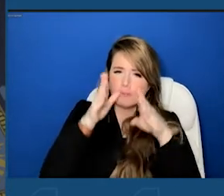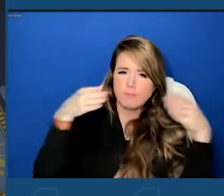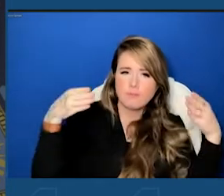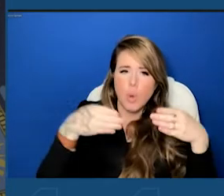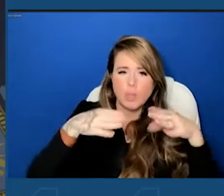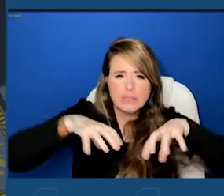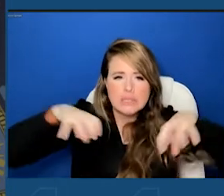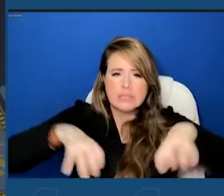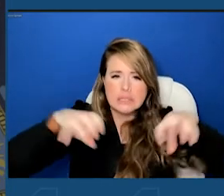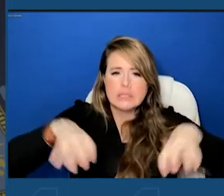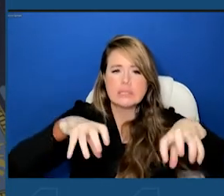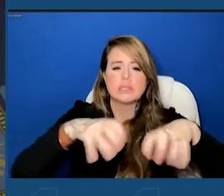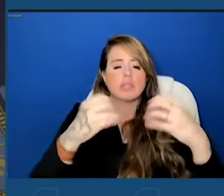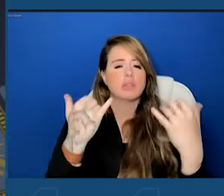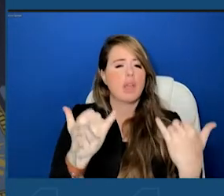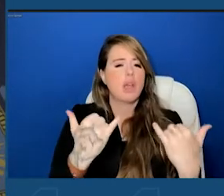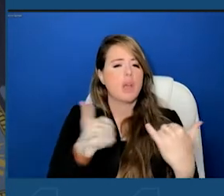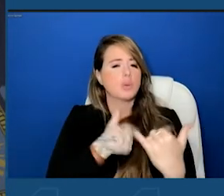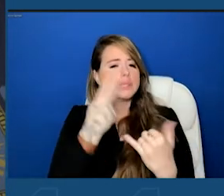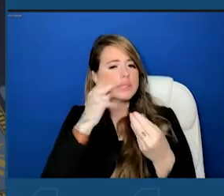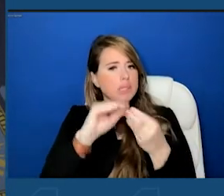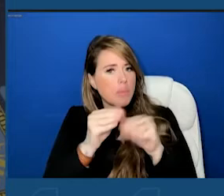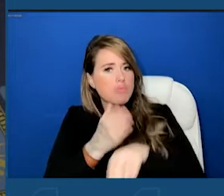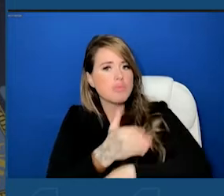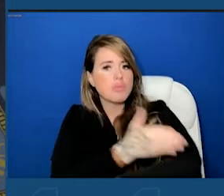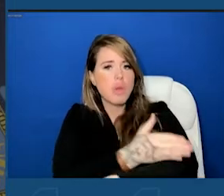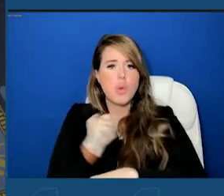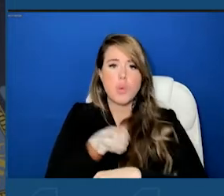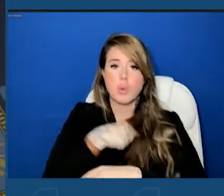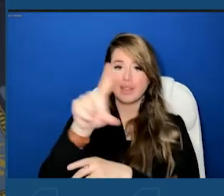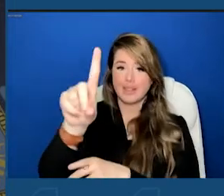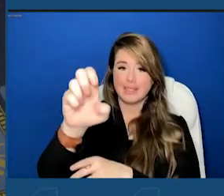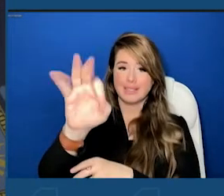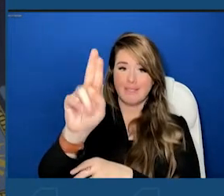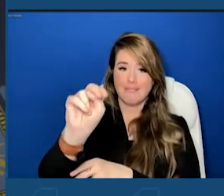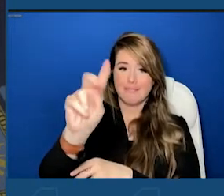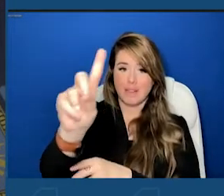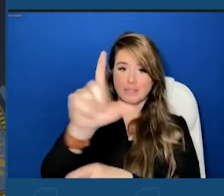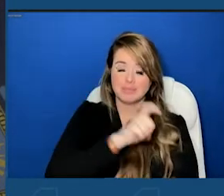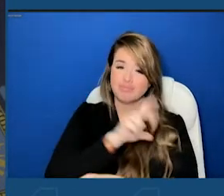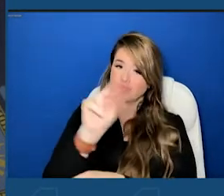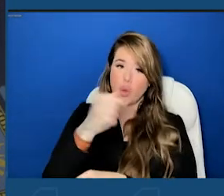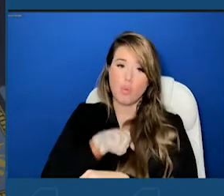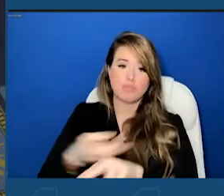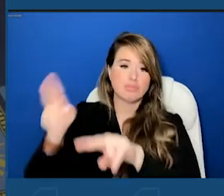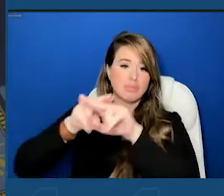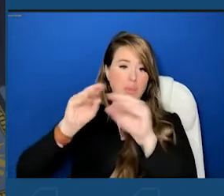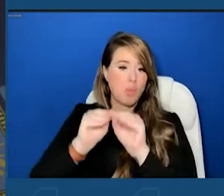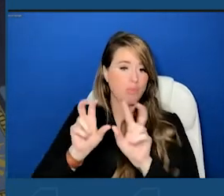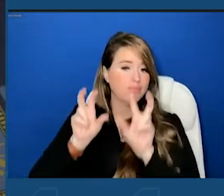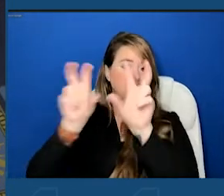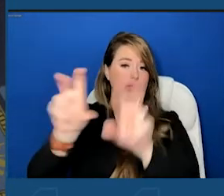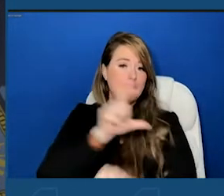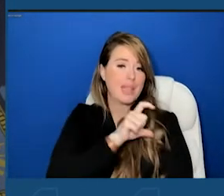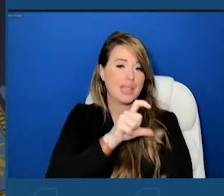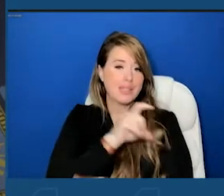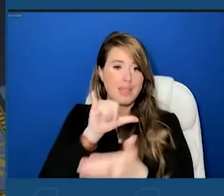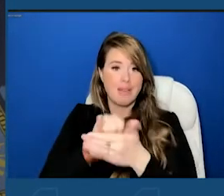It's, we're not defunding police. We are really ramping up funding for police. So all that era is